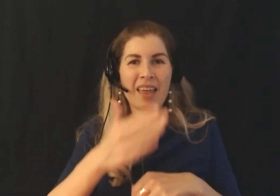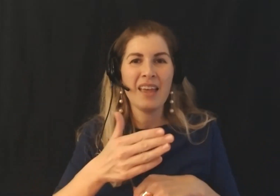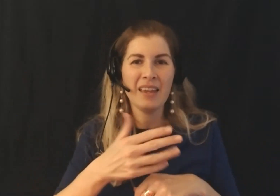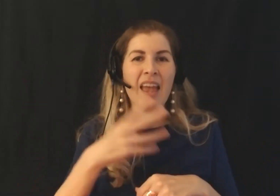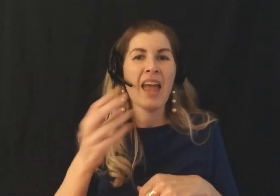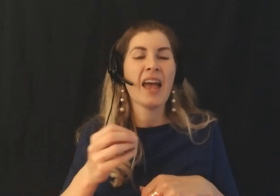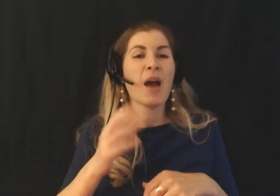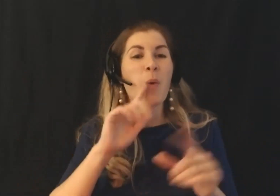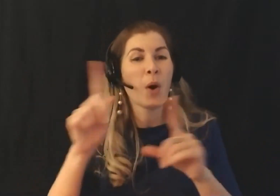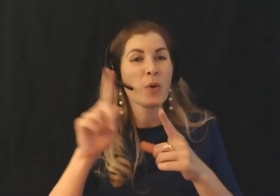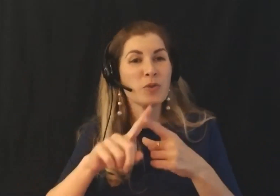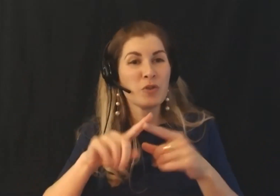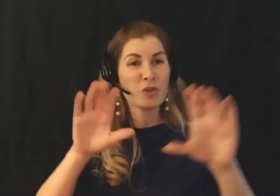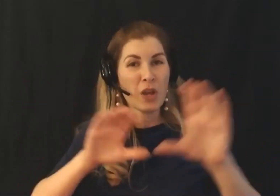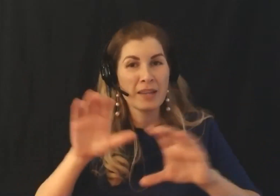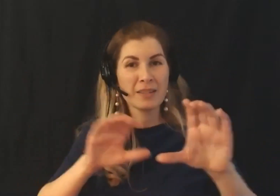going to go to the chat.